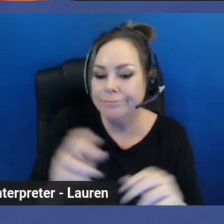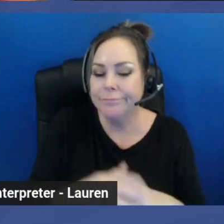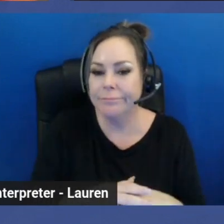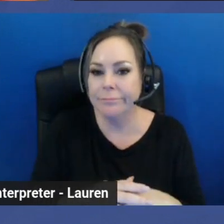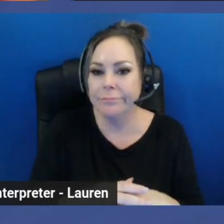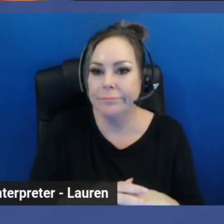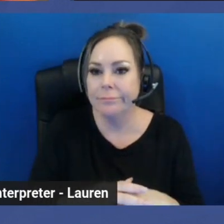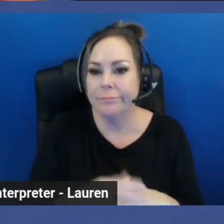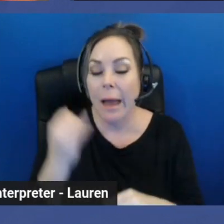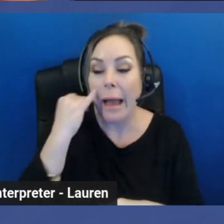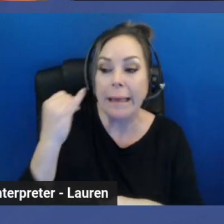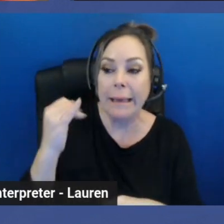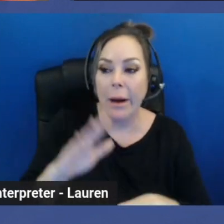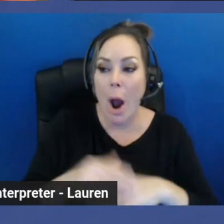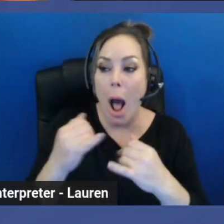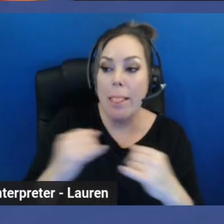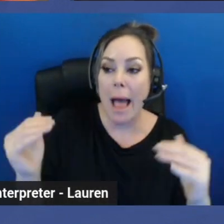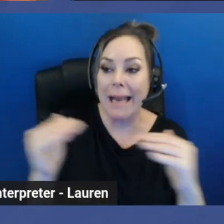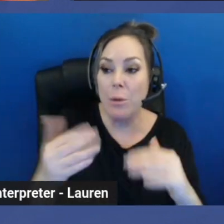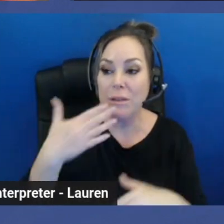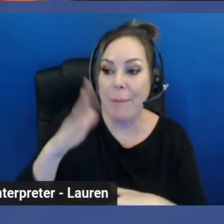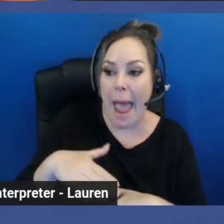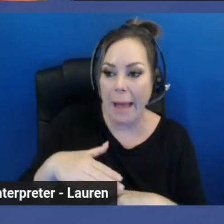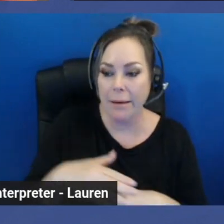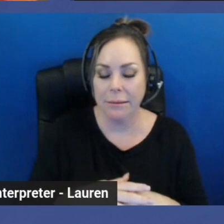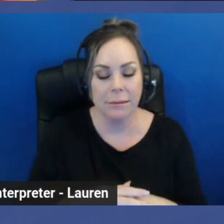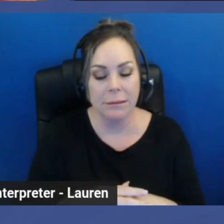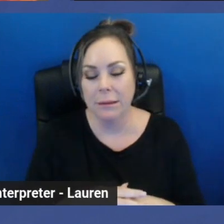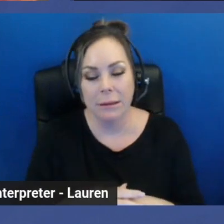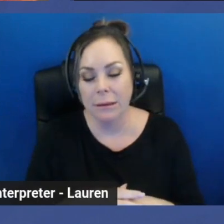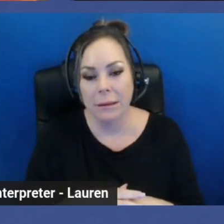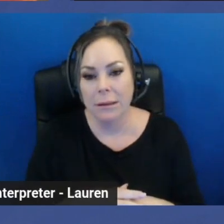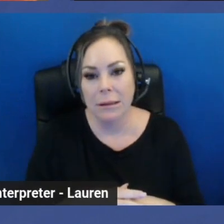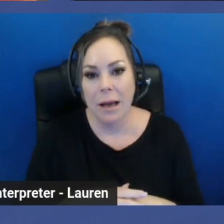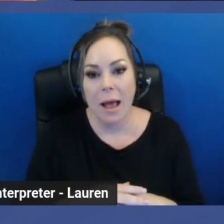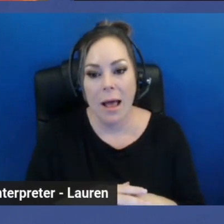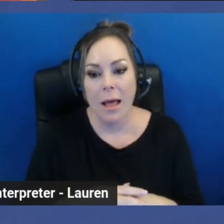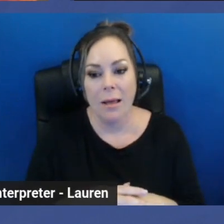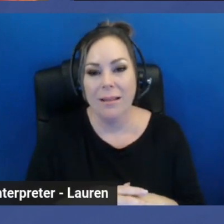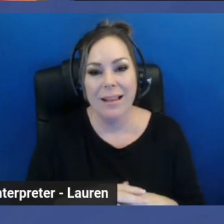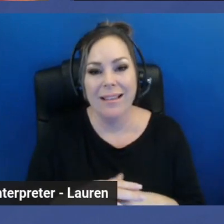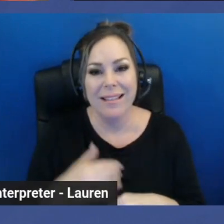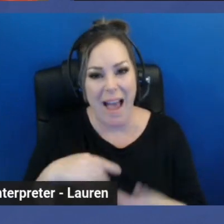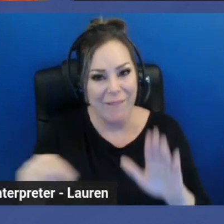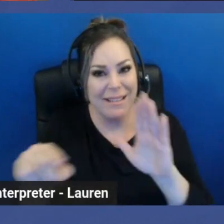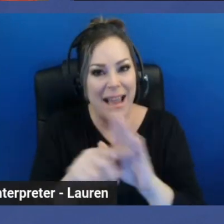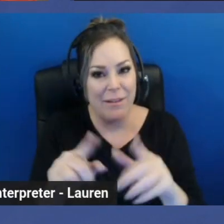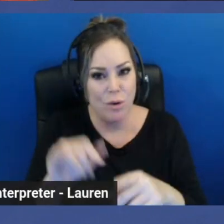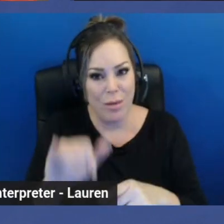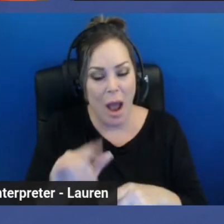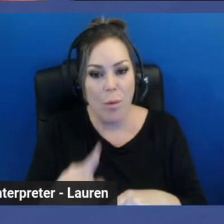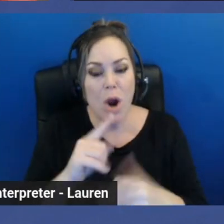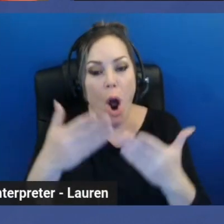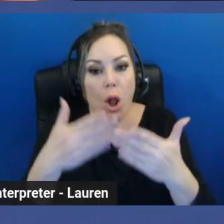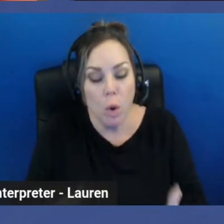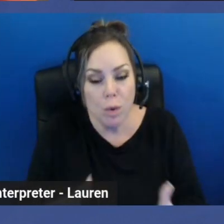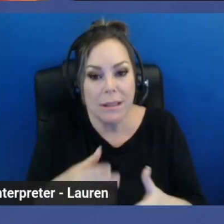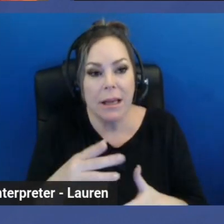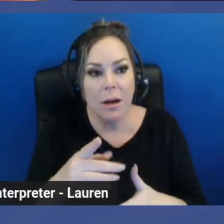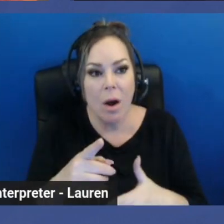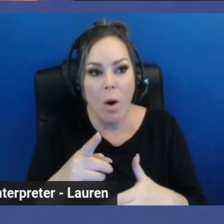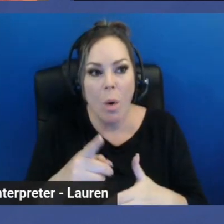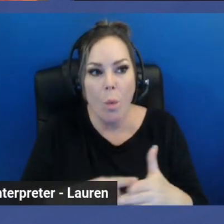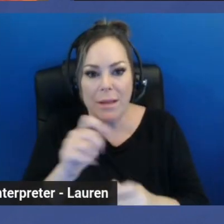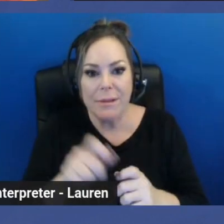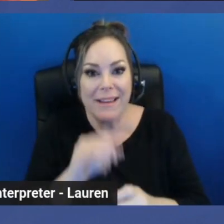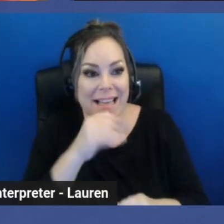pretense that online equals bad for kids. And I think the risk of that is, we're losing a lot of the nuance of what specifically is bad, what